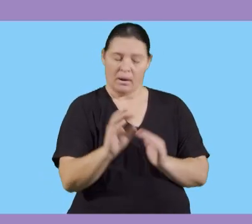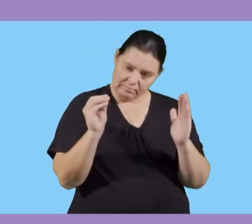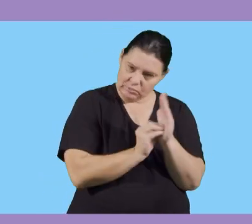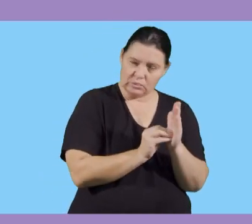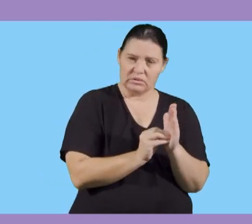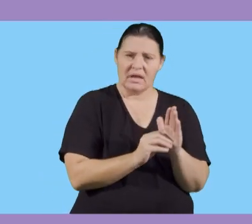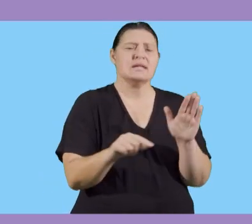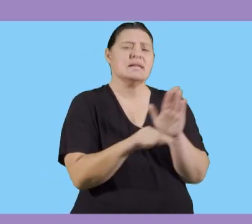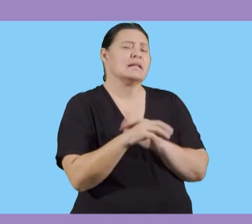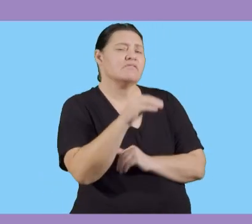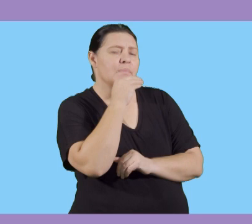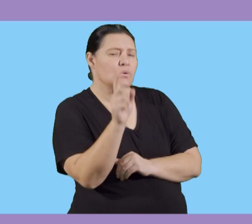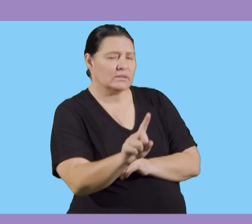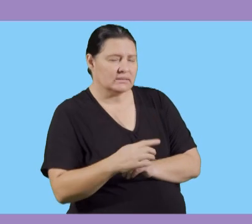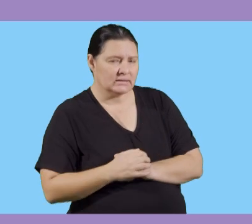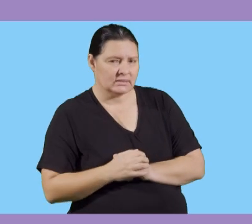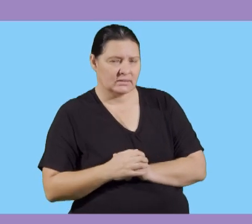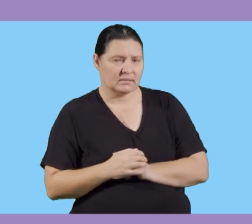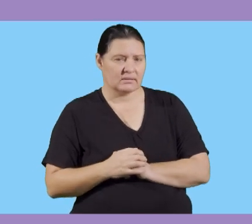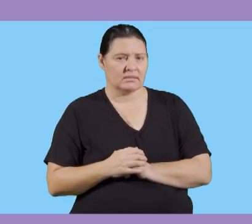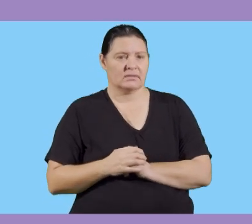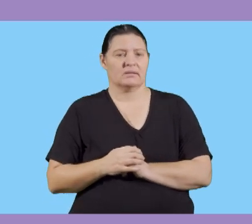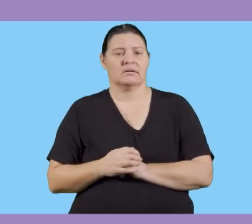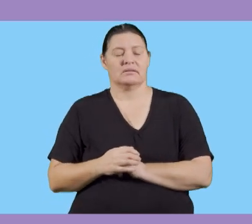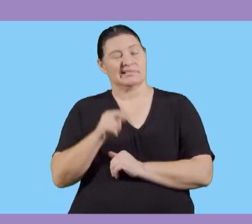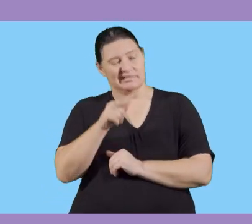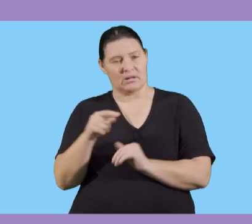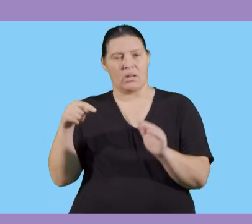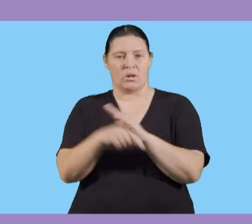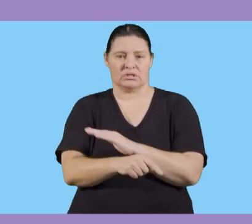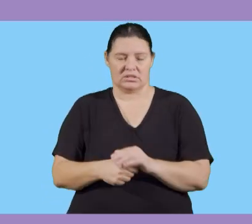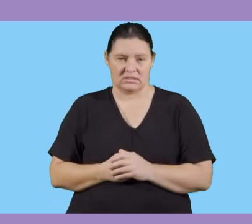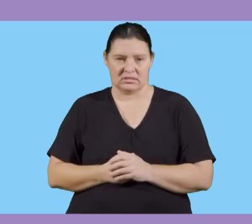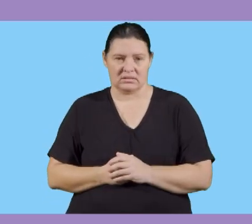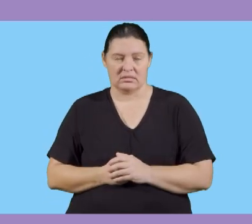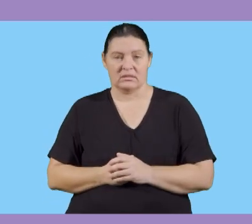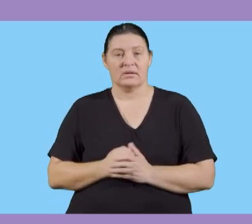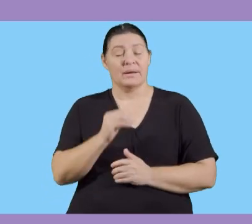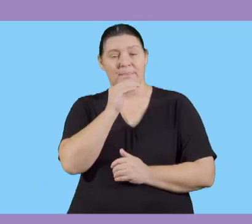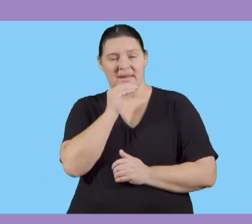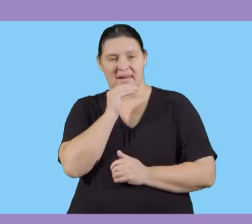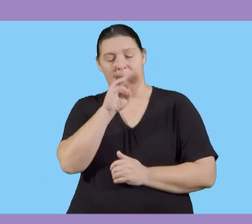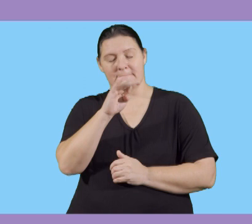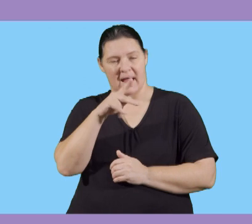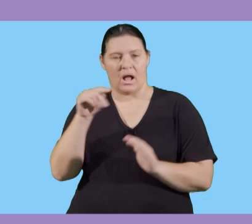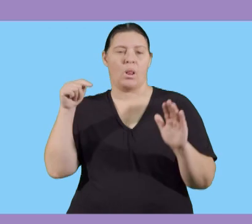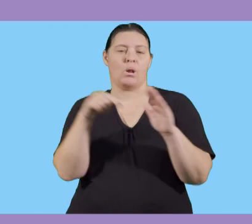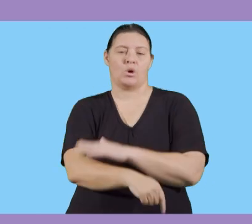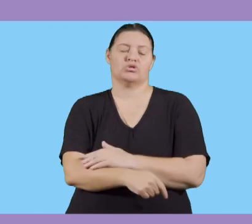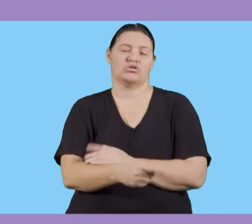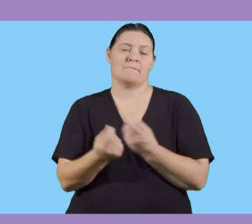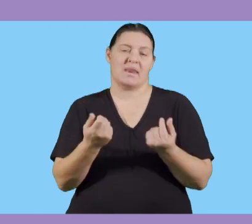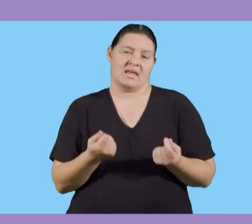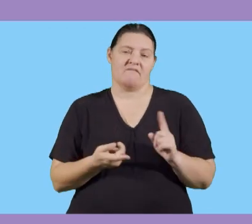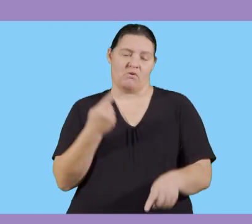this negative mean? The negative means that this is a loss. It means that Mike has lost money